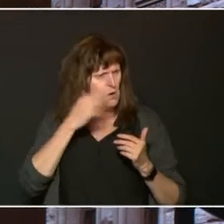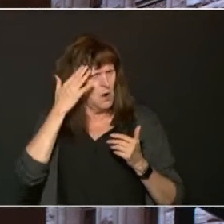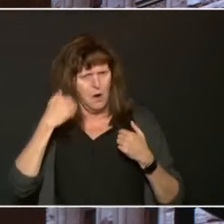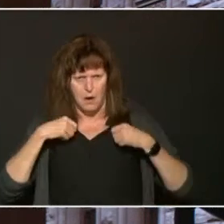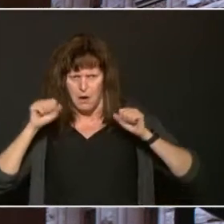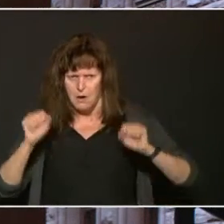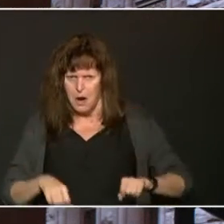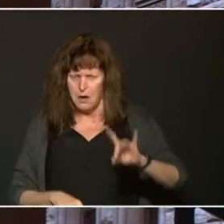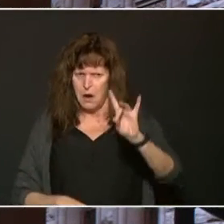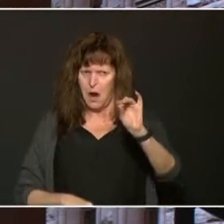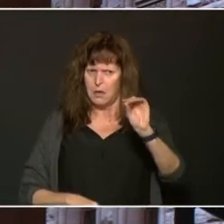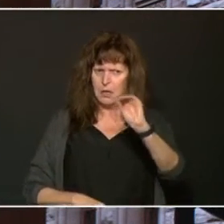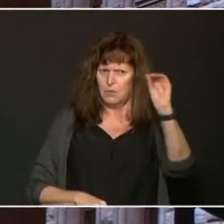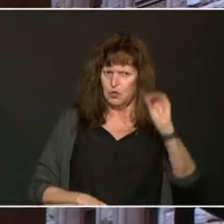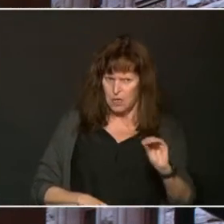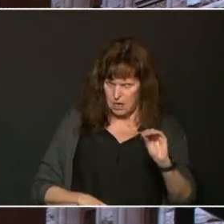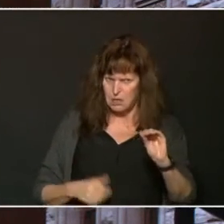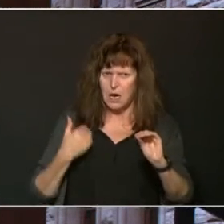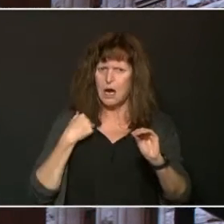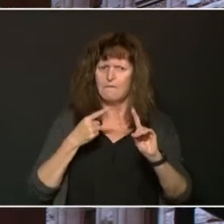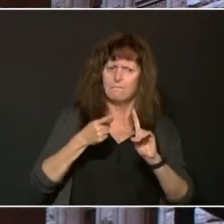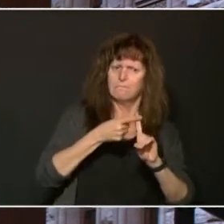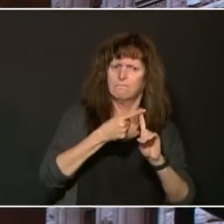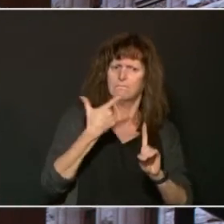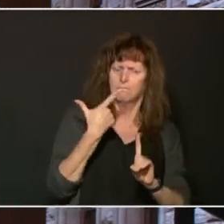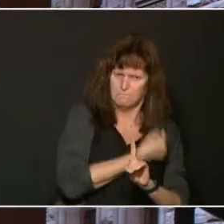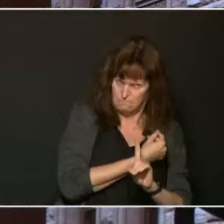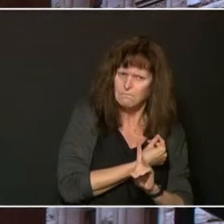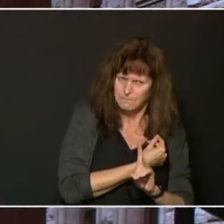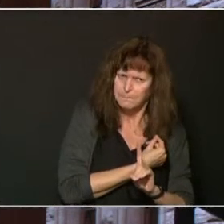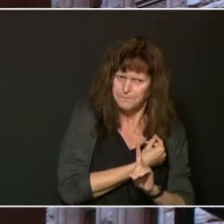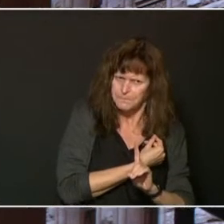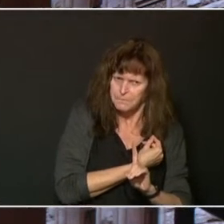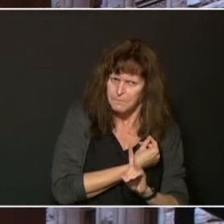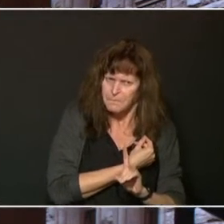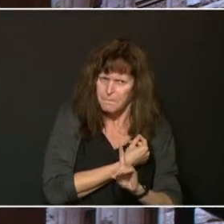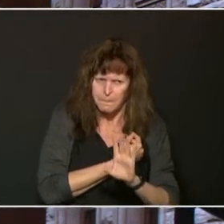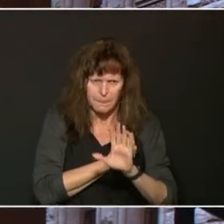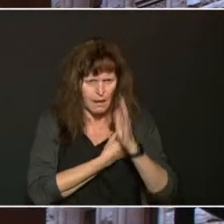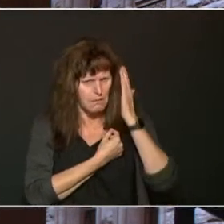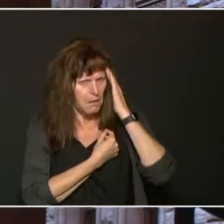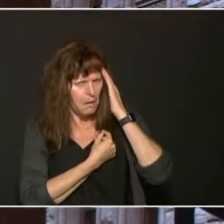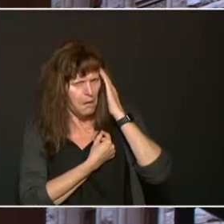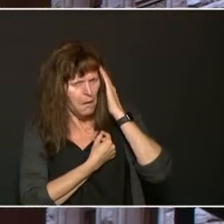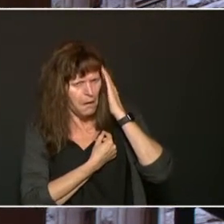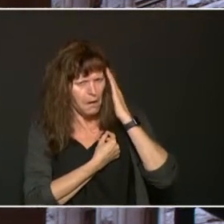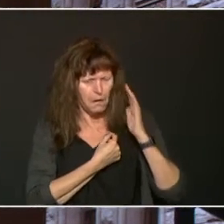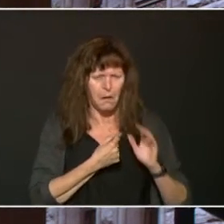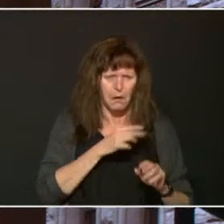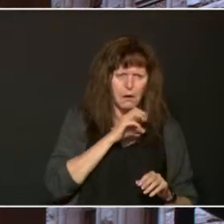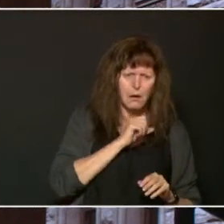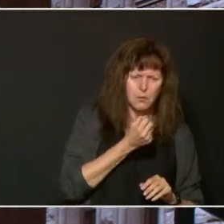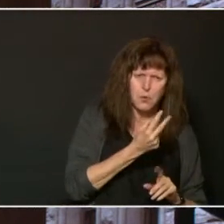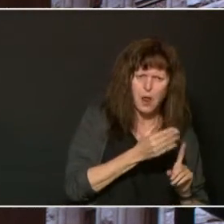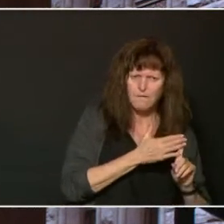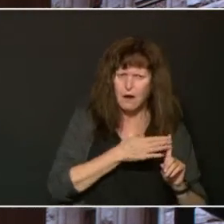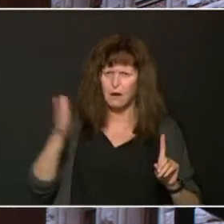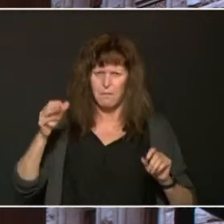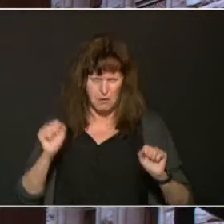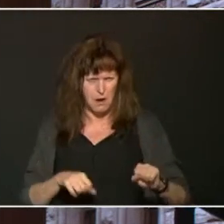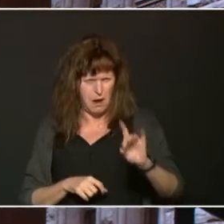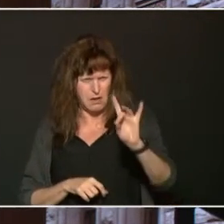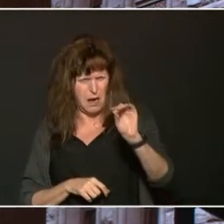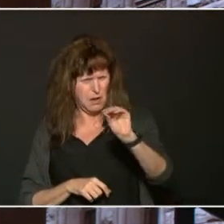of eligible Ontarians aged 12 and up if we set our minds to it. That is our goal in the next 21 days. We have